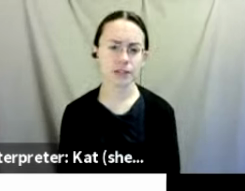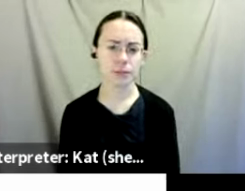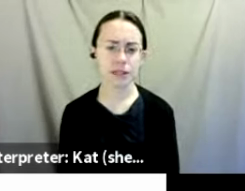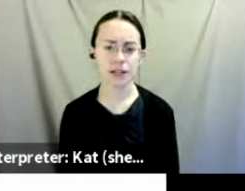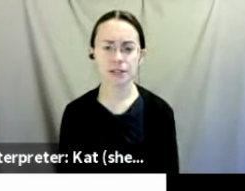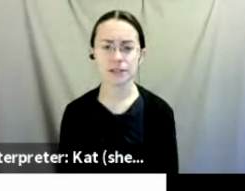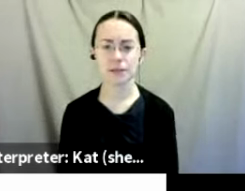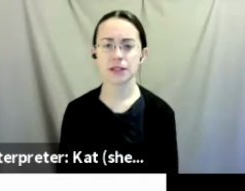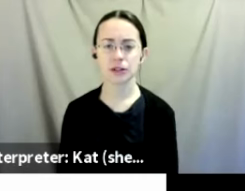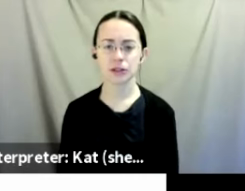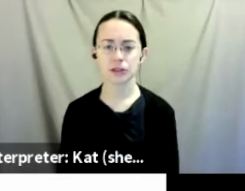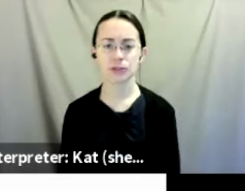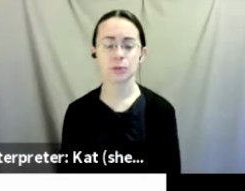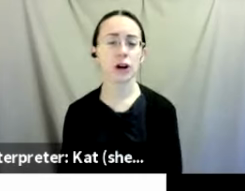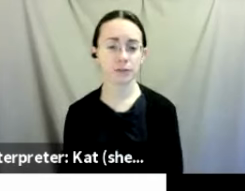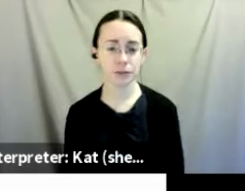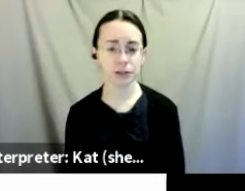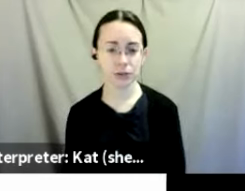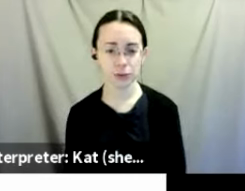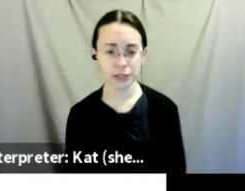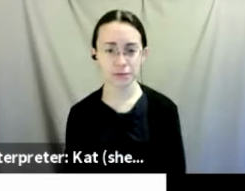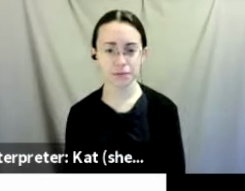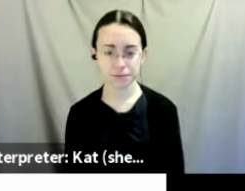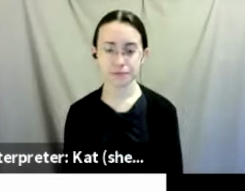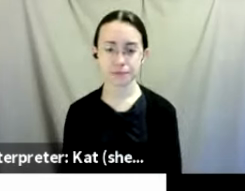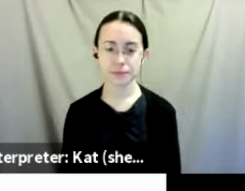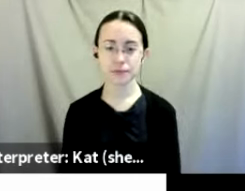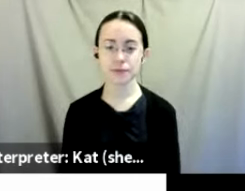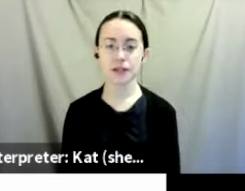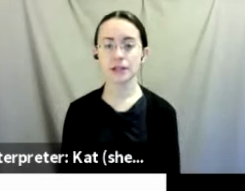a risk, but that is something that occurs more often with deaf women.